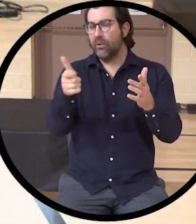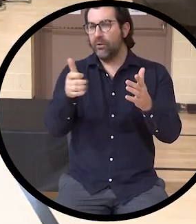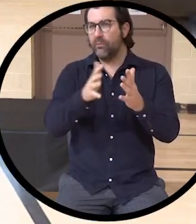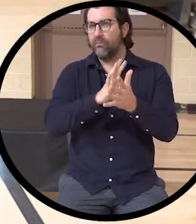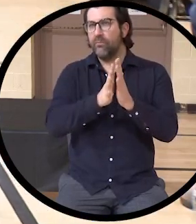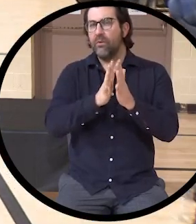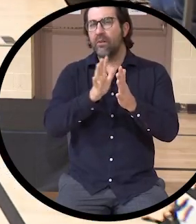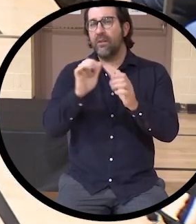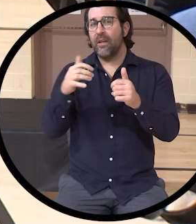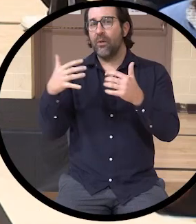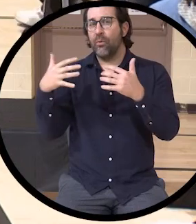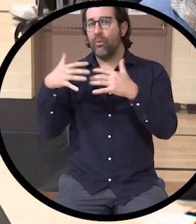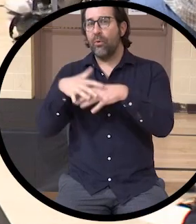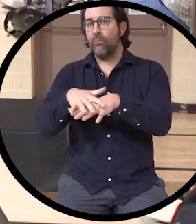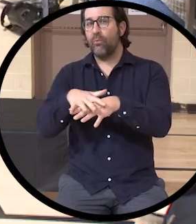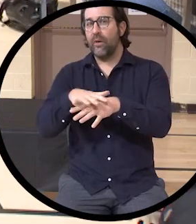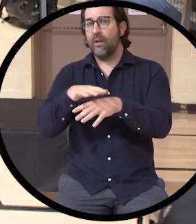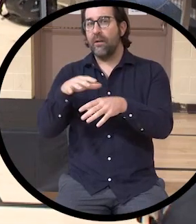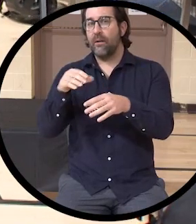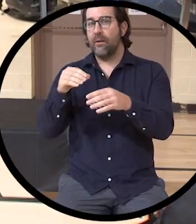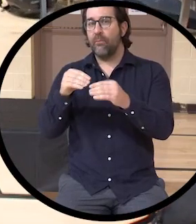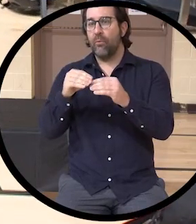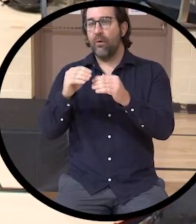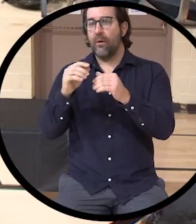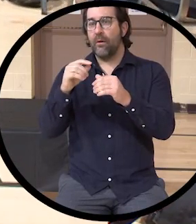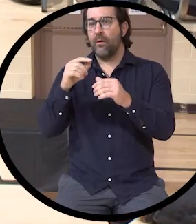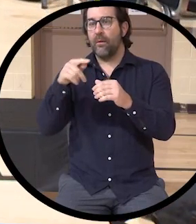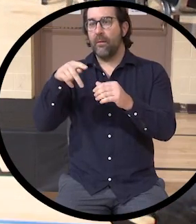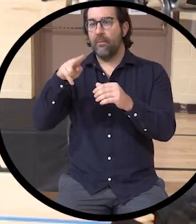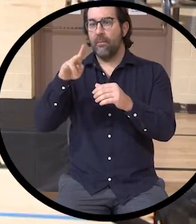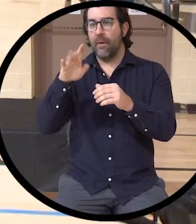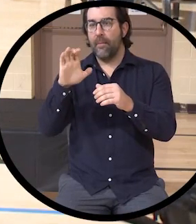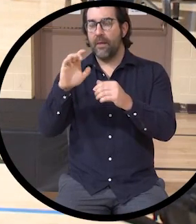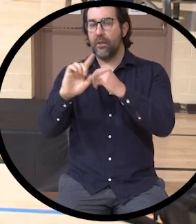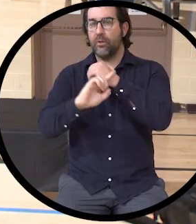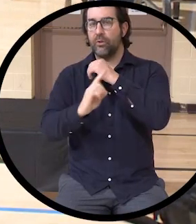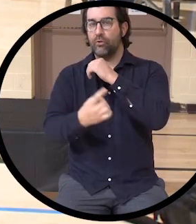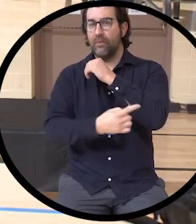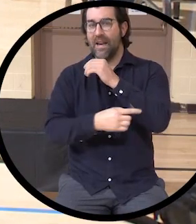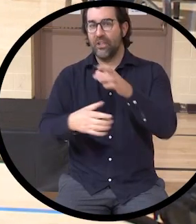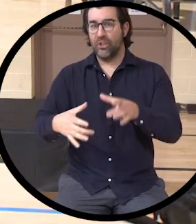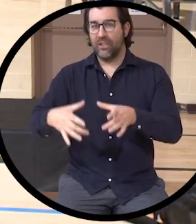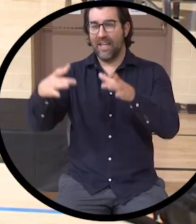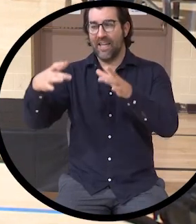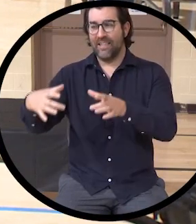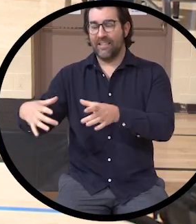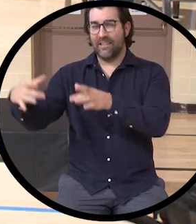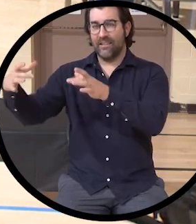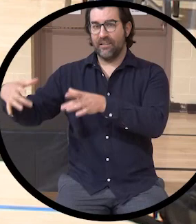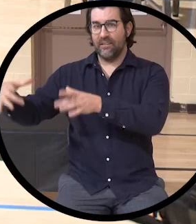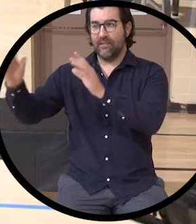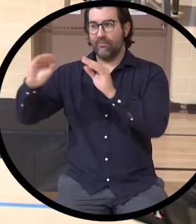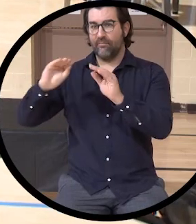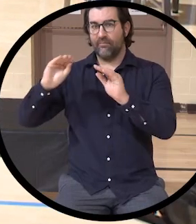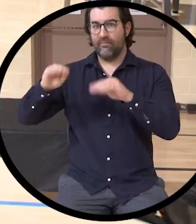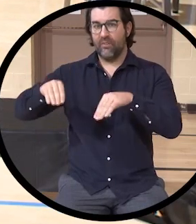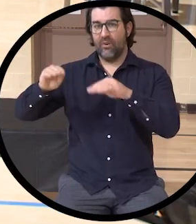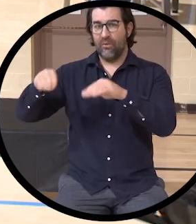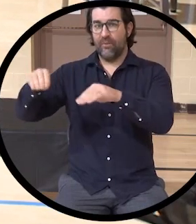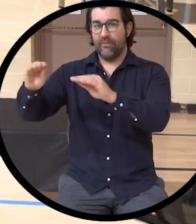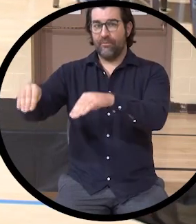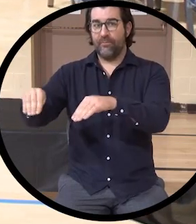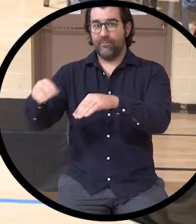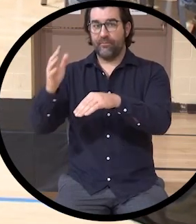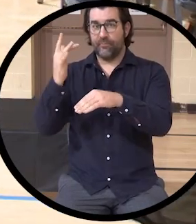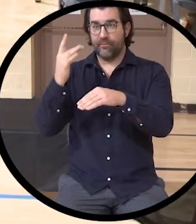to incorporate more public trash cans when you're doing the redevelopment, installing, the hardware, just because